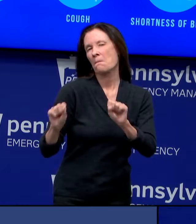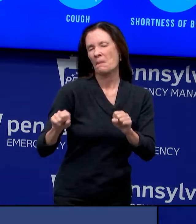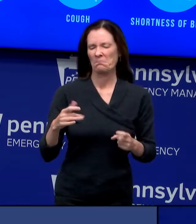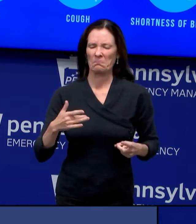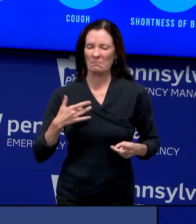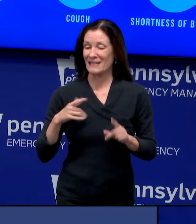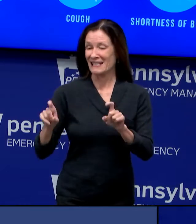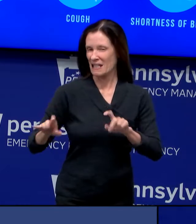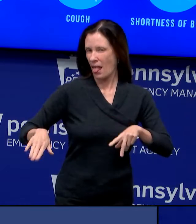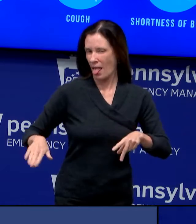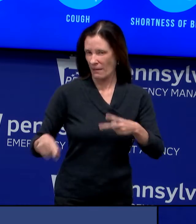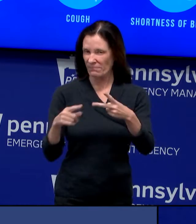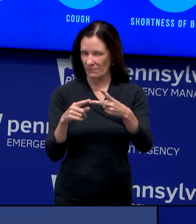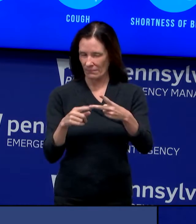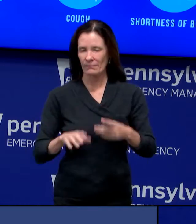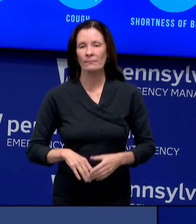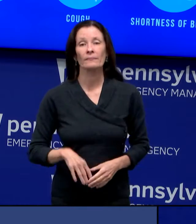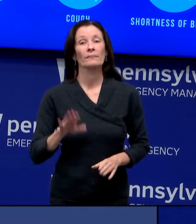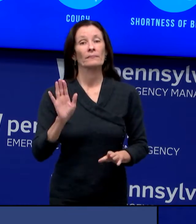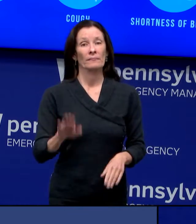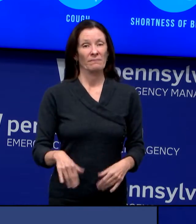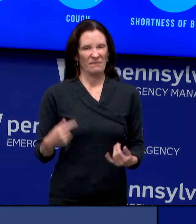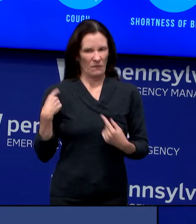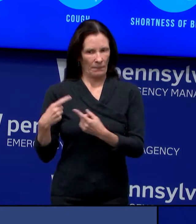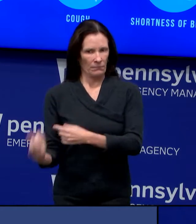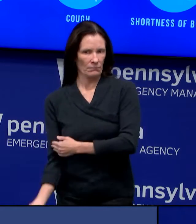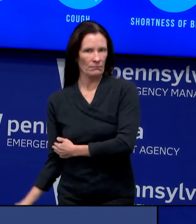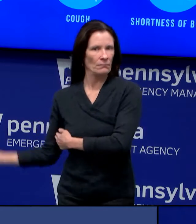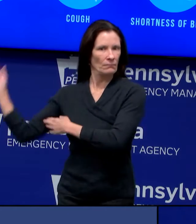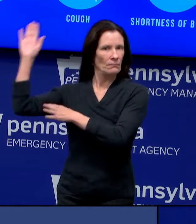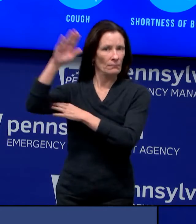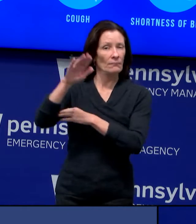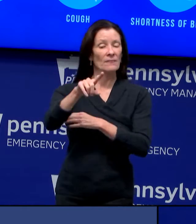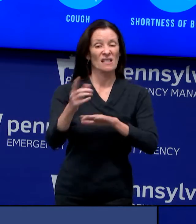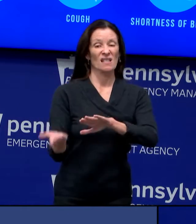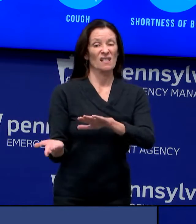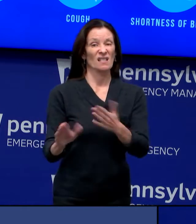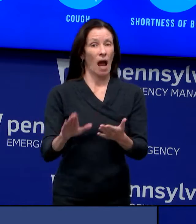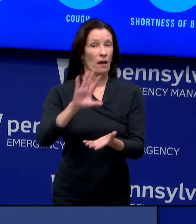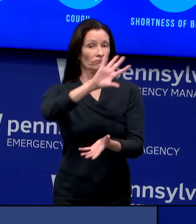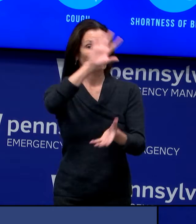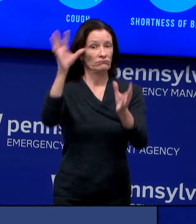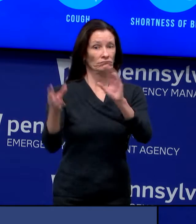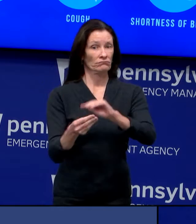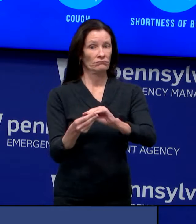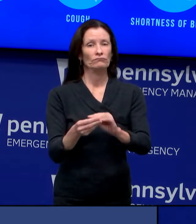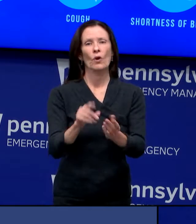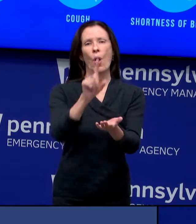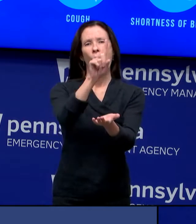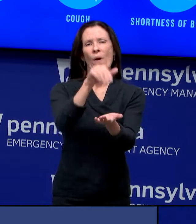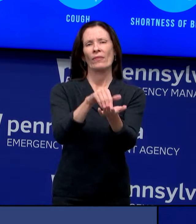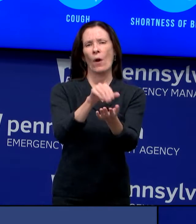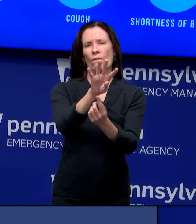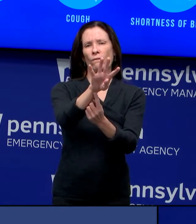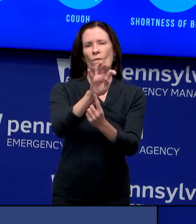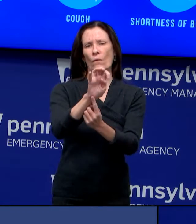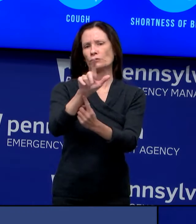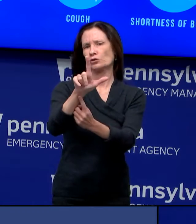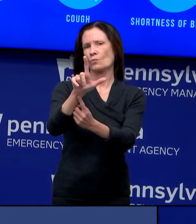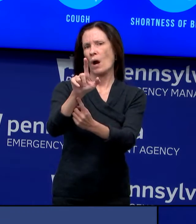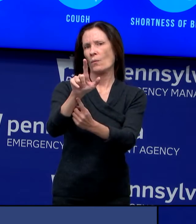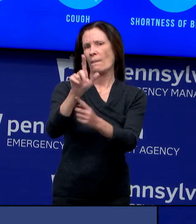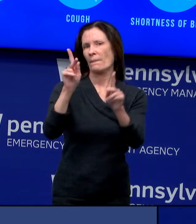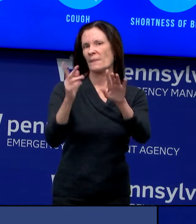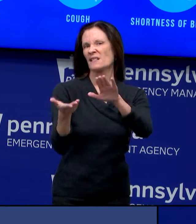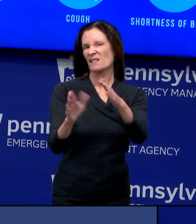1,421 total COVID-19 deaths. So this is an actual decrease of 201 than was